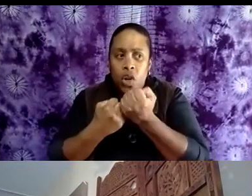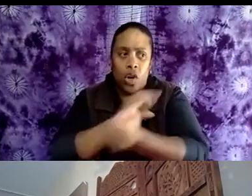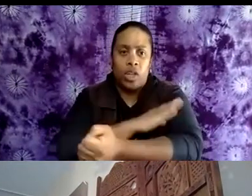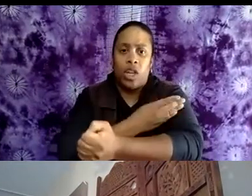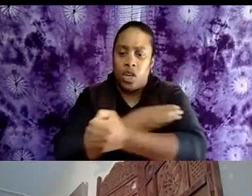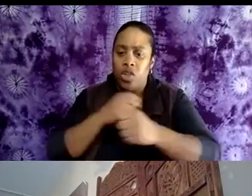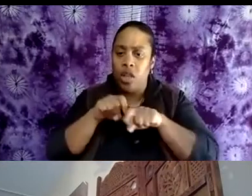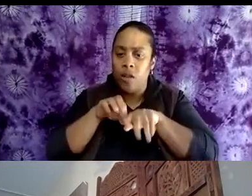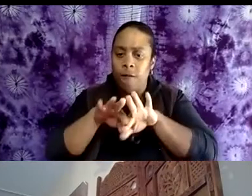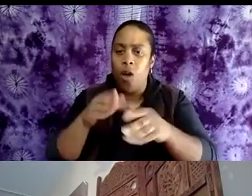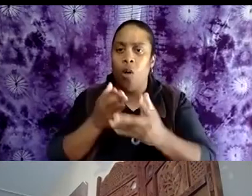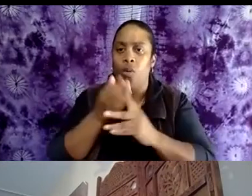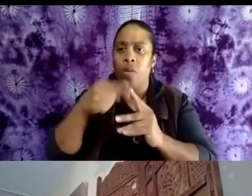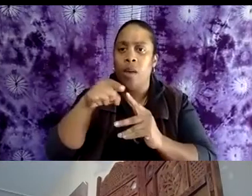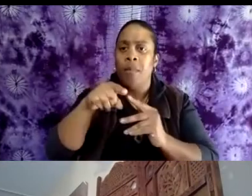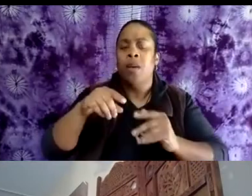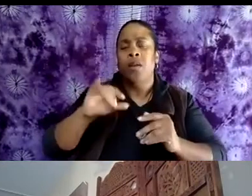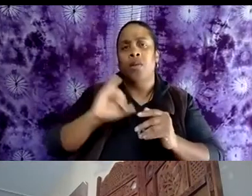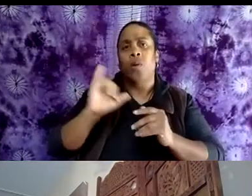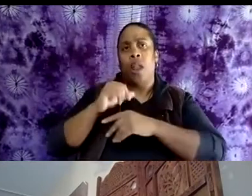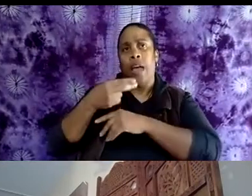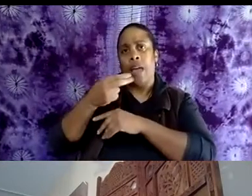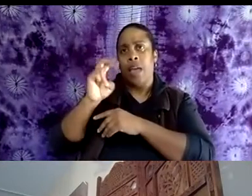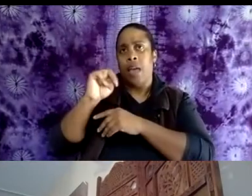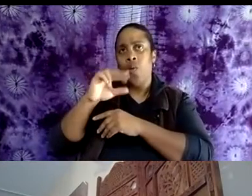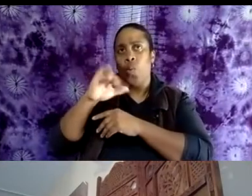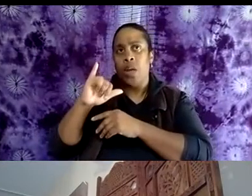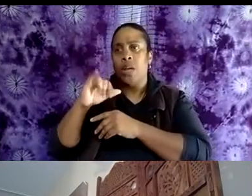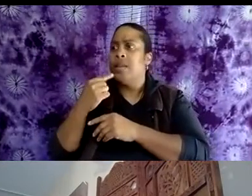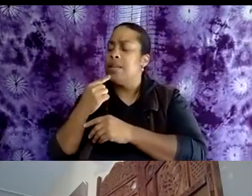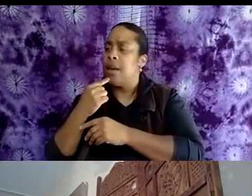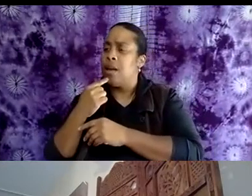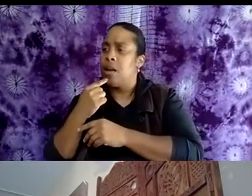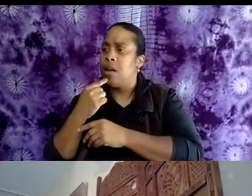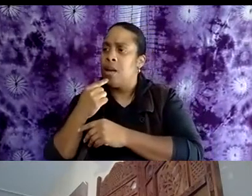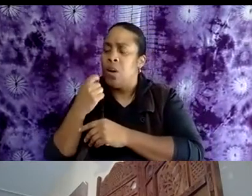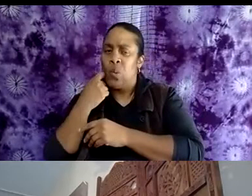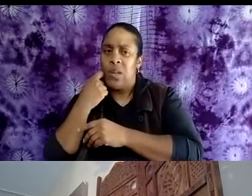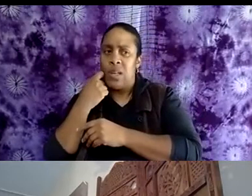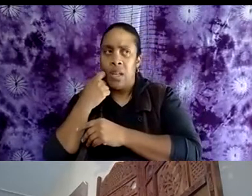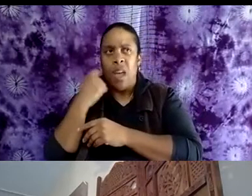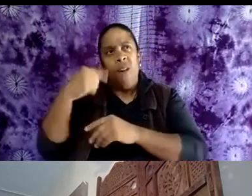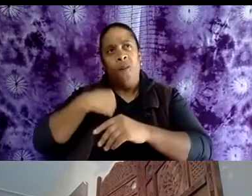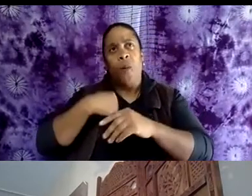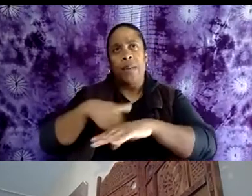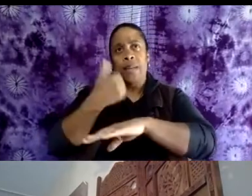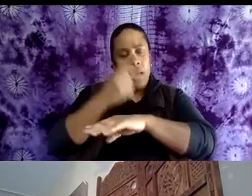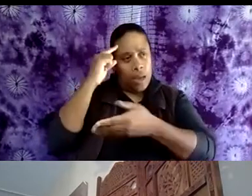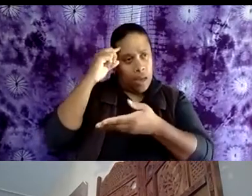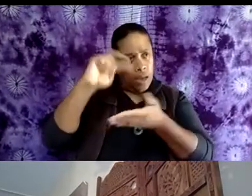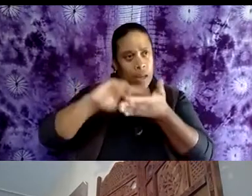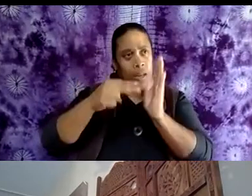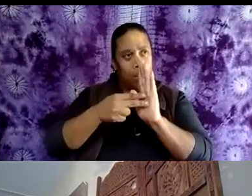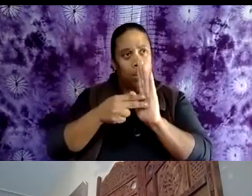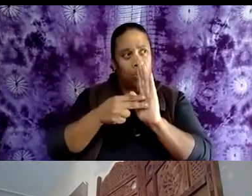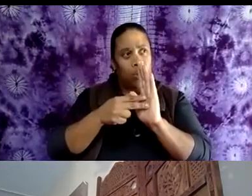love, I think Henry said in their own words, for me, setting an intention is really, it's turning what direction